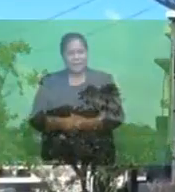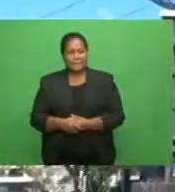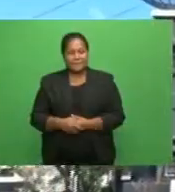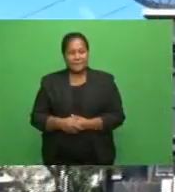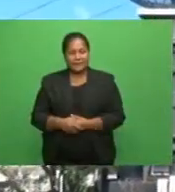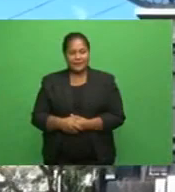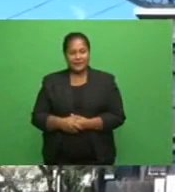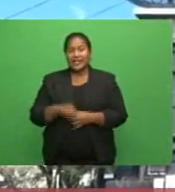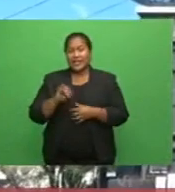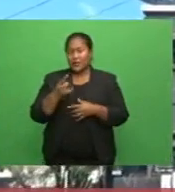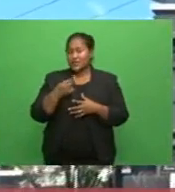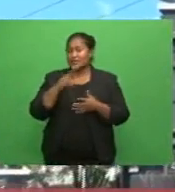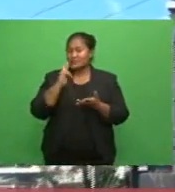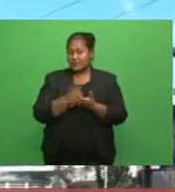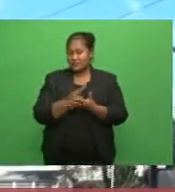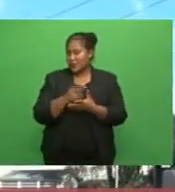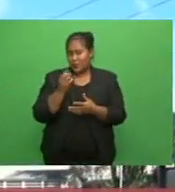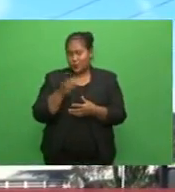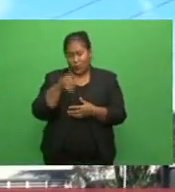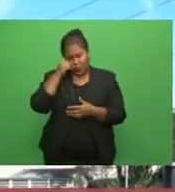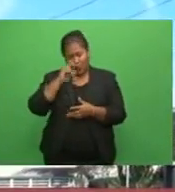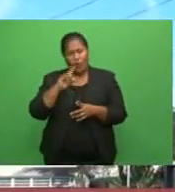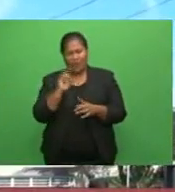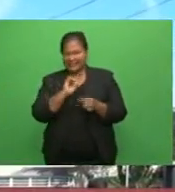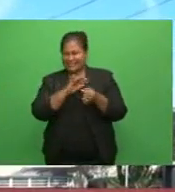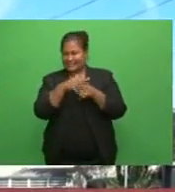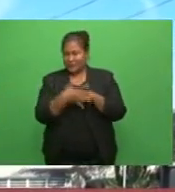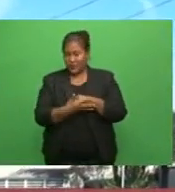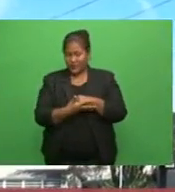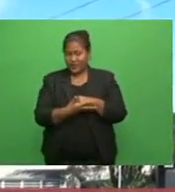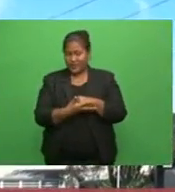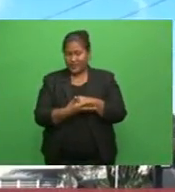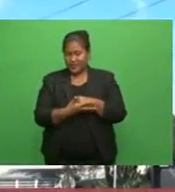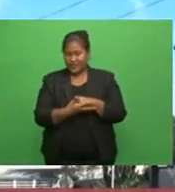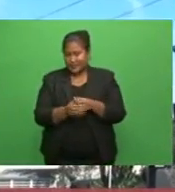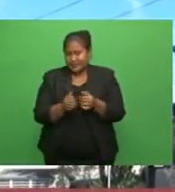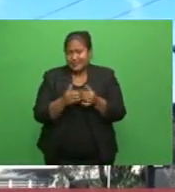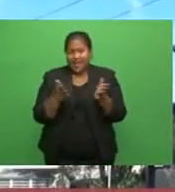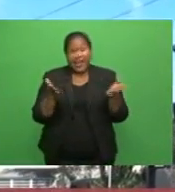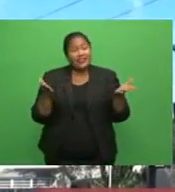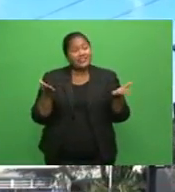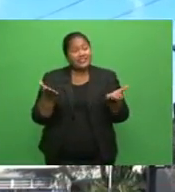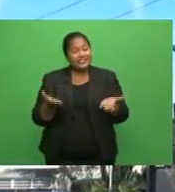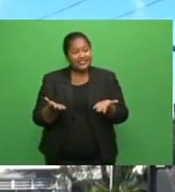Because in real, we don't know how COVID started, you know.